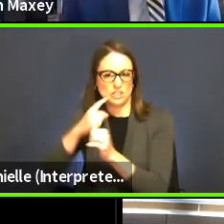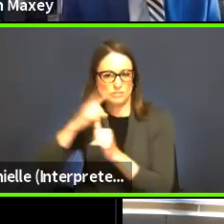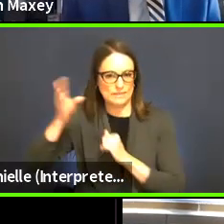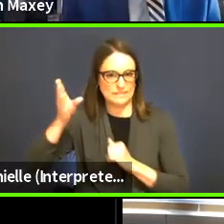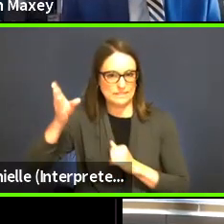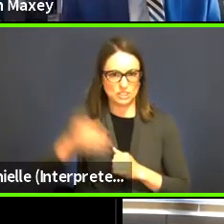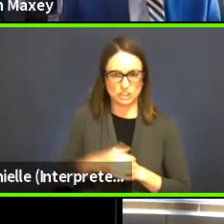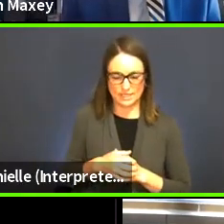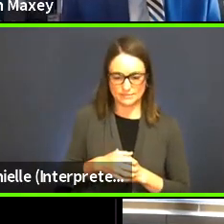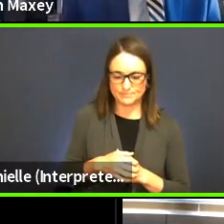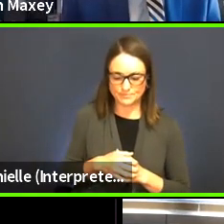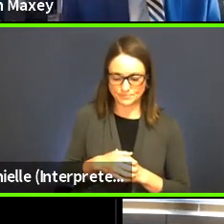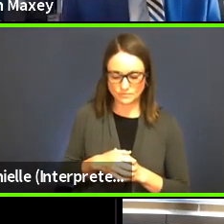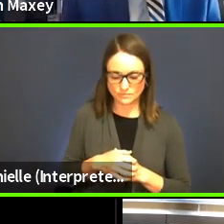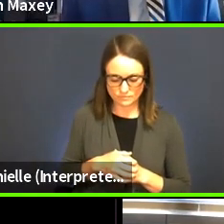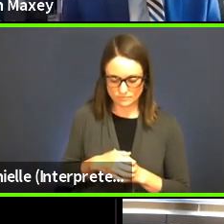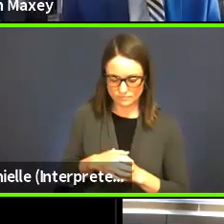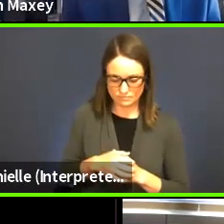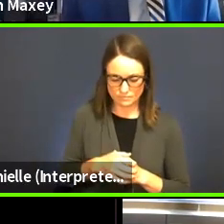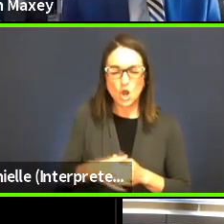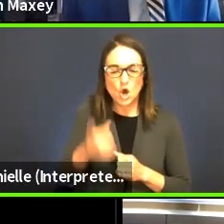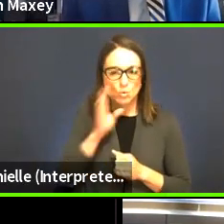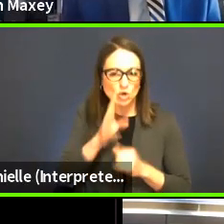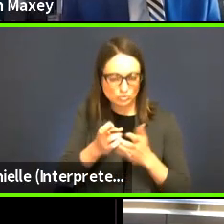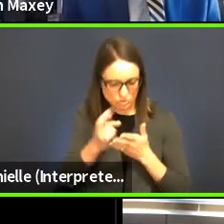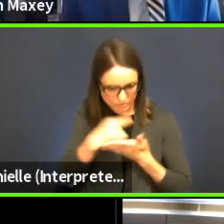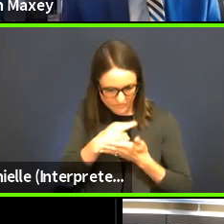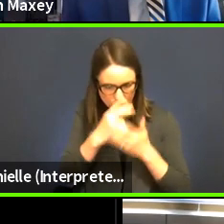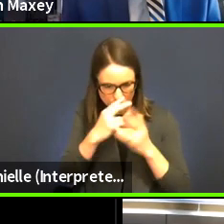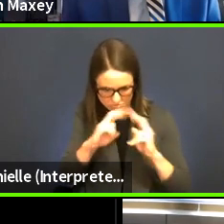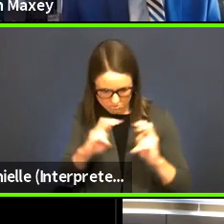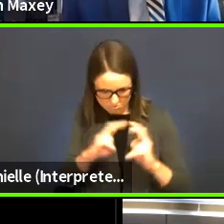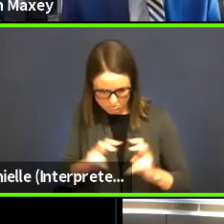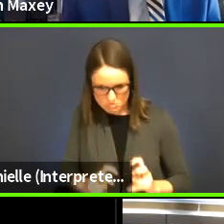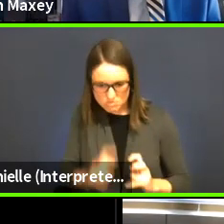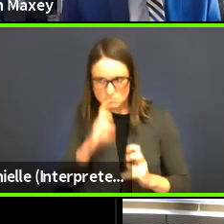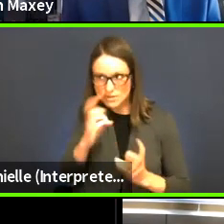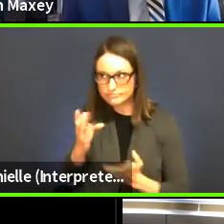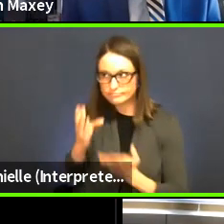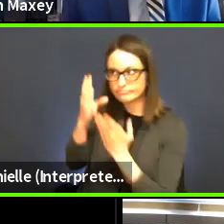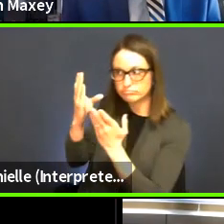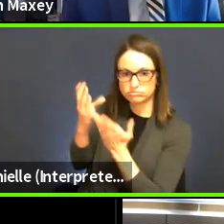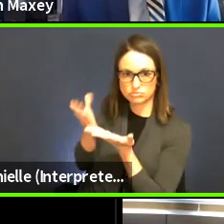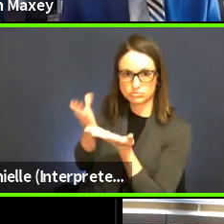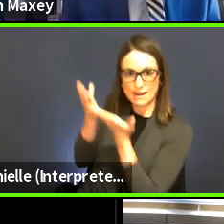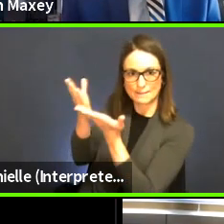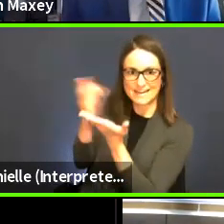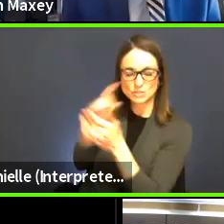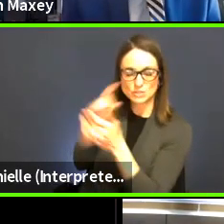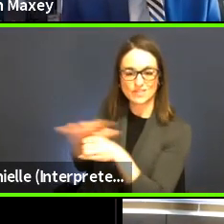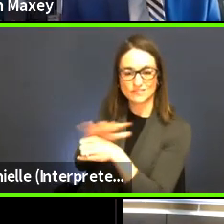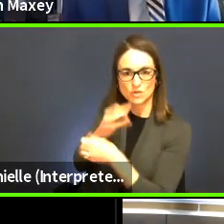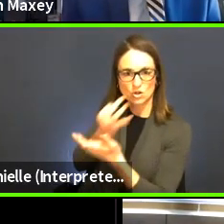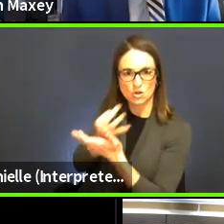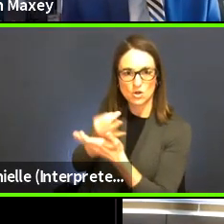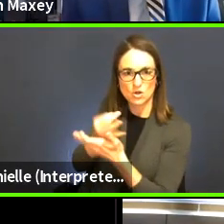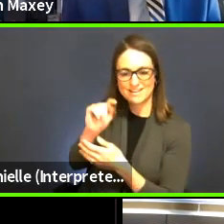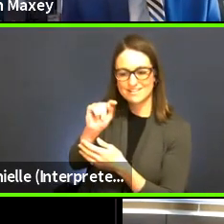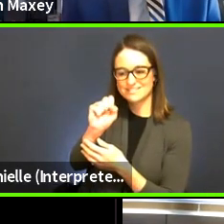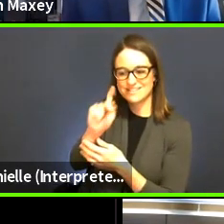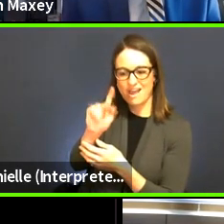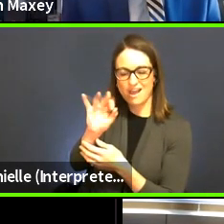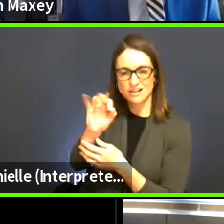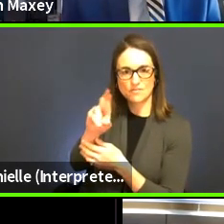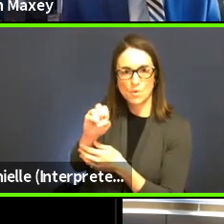We're going to collect campus feedback and review our findings and recommendations with the full financial task force and also share that with the campus